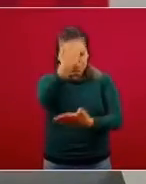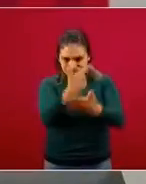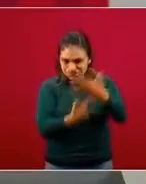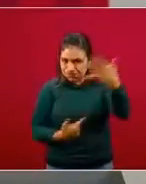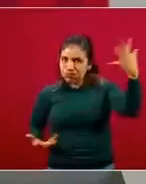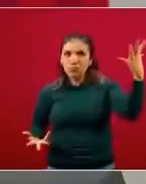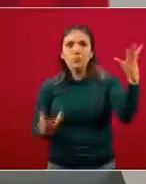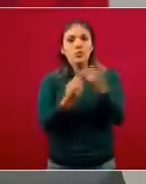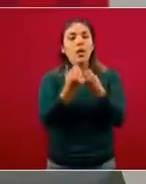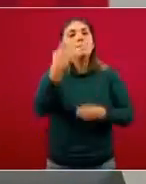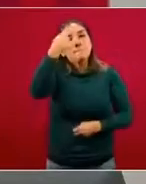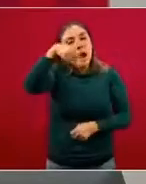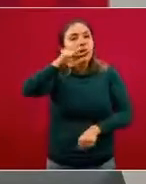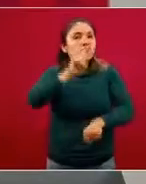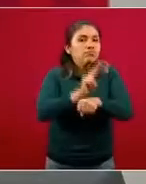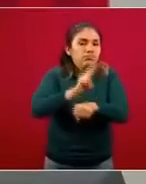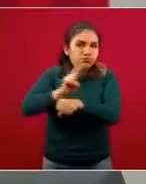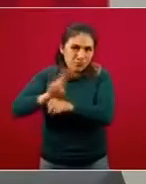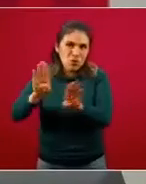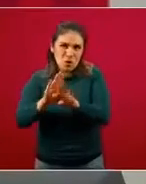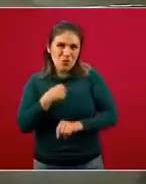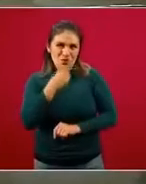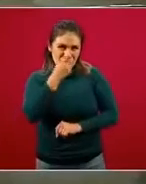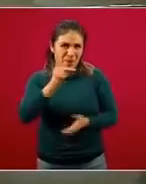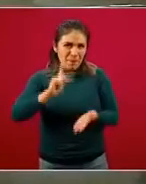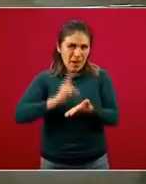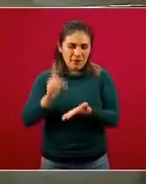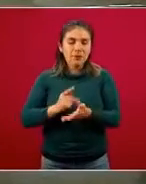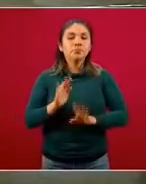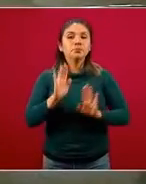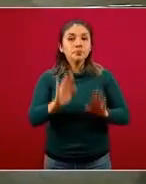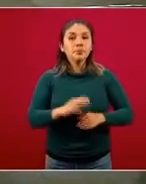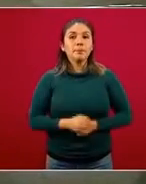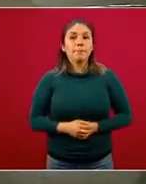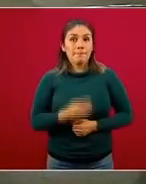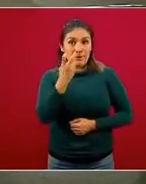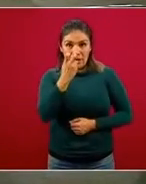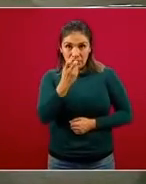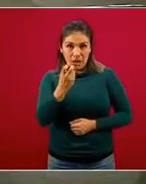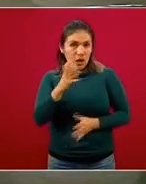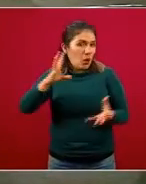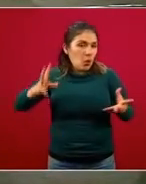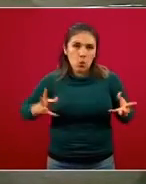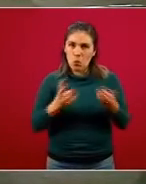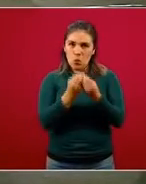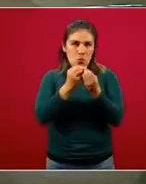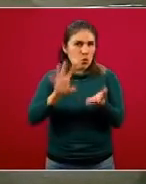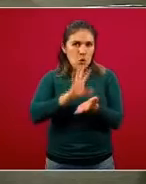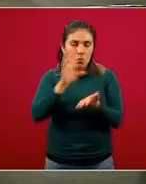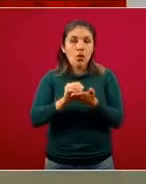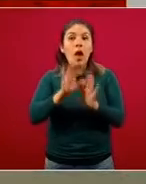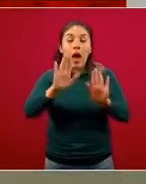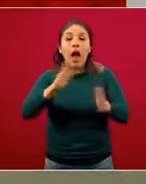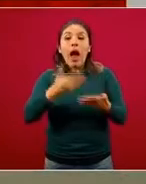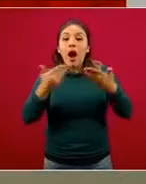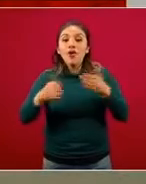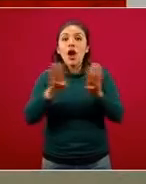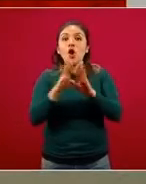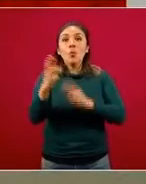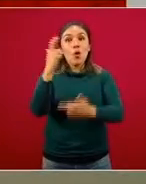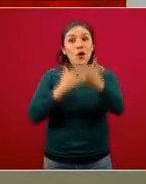100% of those should be counted by the monitoring that we have talked about. That's the general